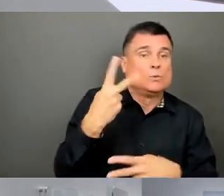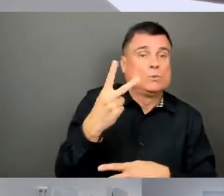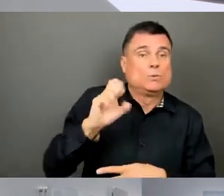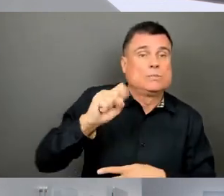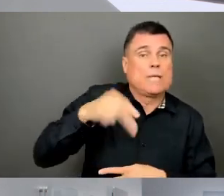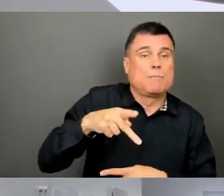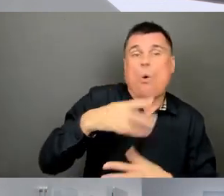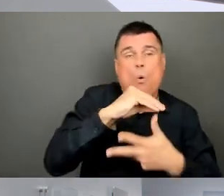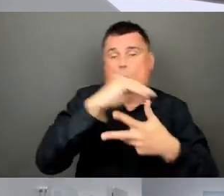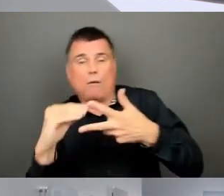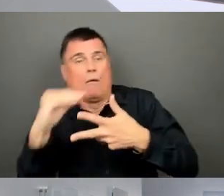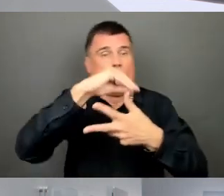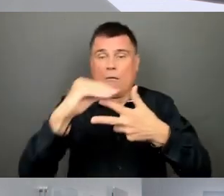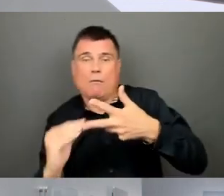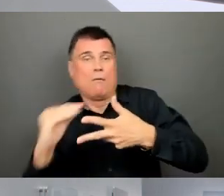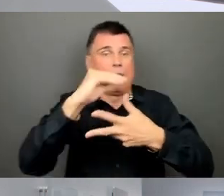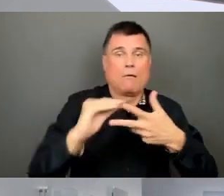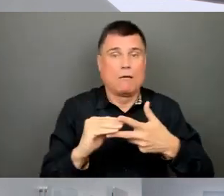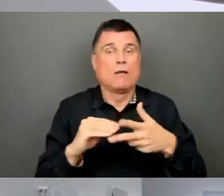You can always turn your knee in a little bit.